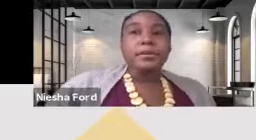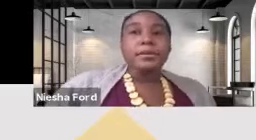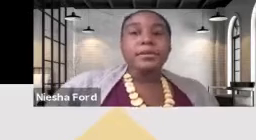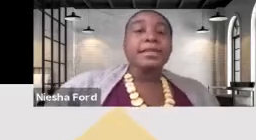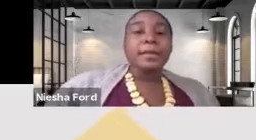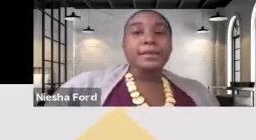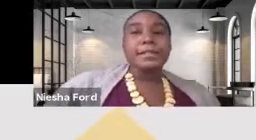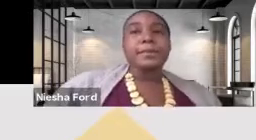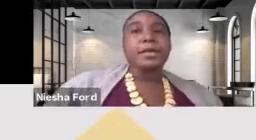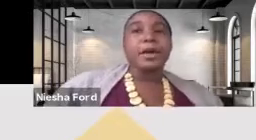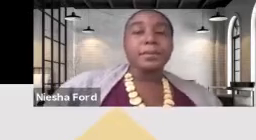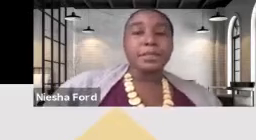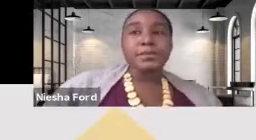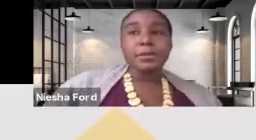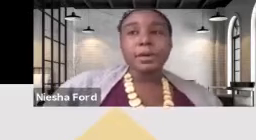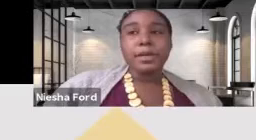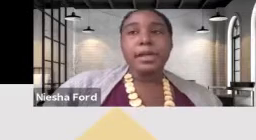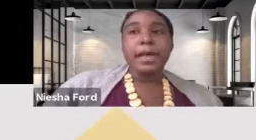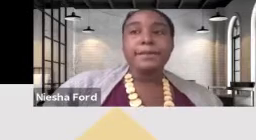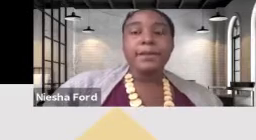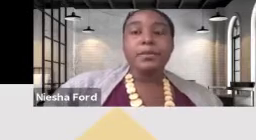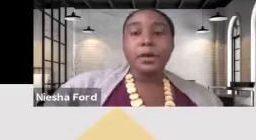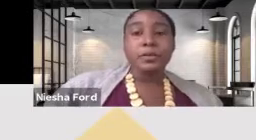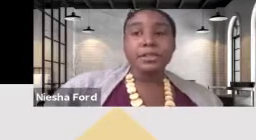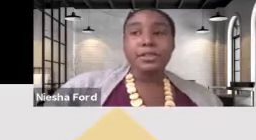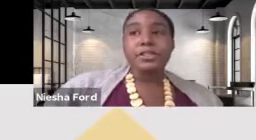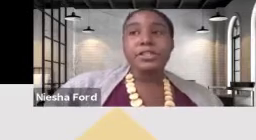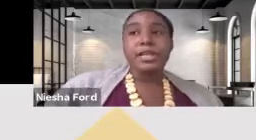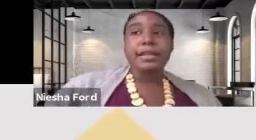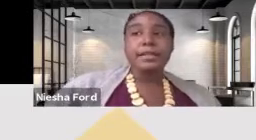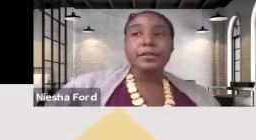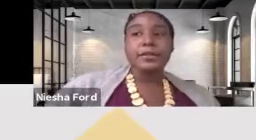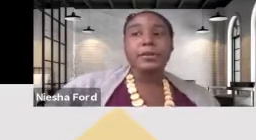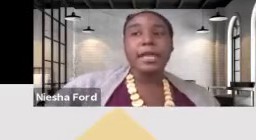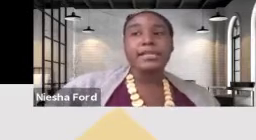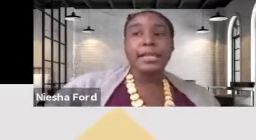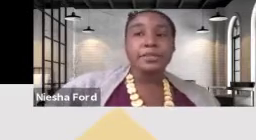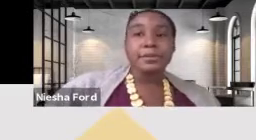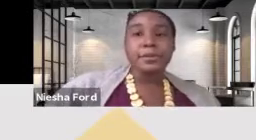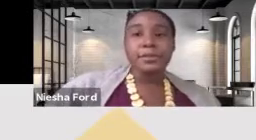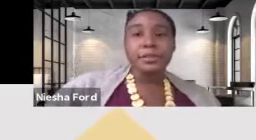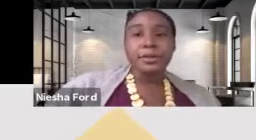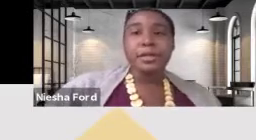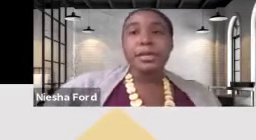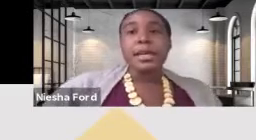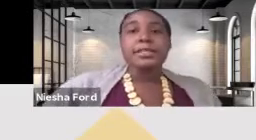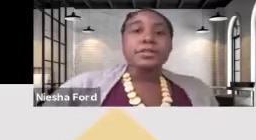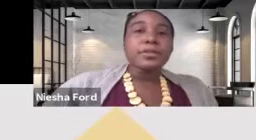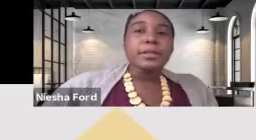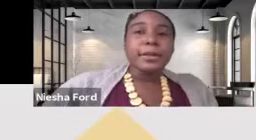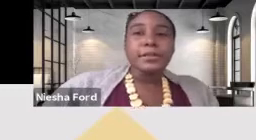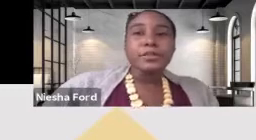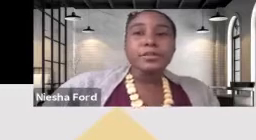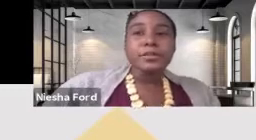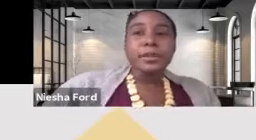about this from a company's viewpoint, having a well-researched, analytical, and data-driven persona is